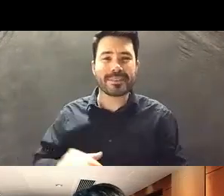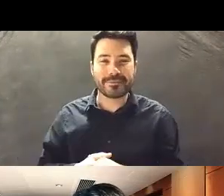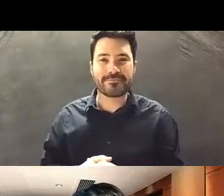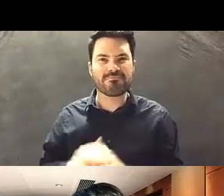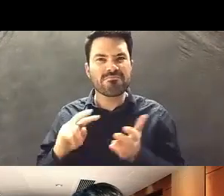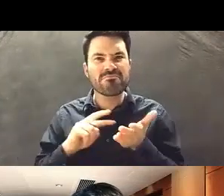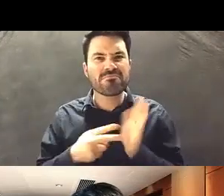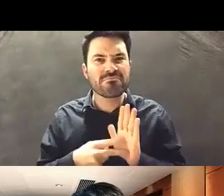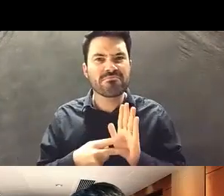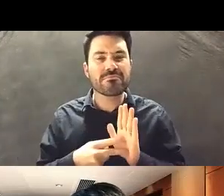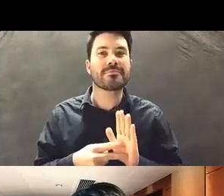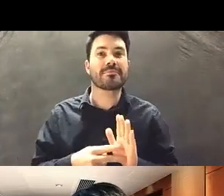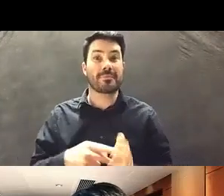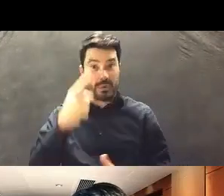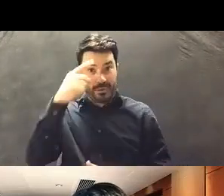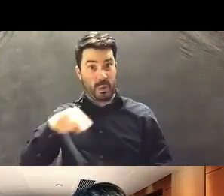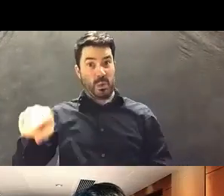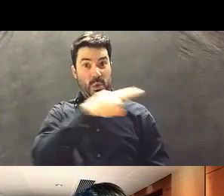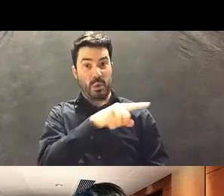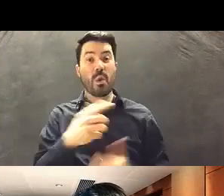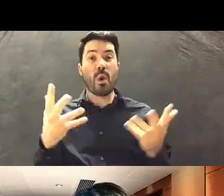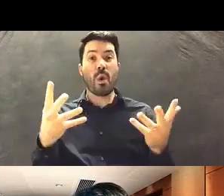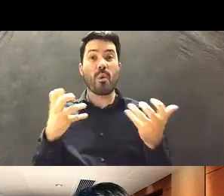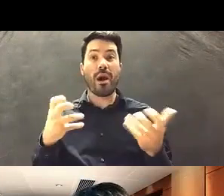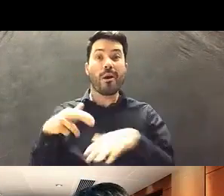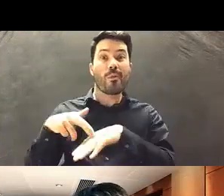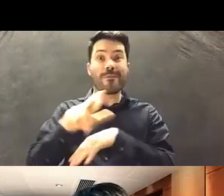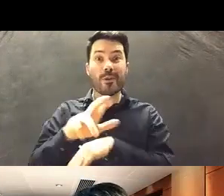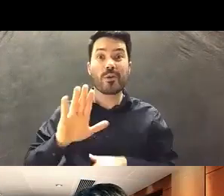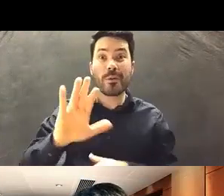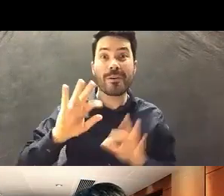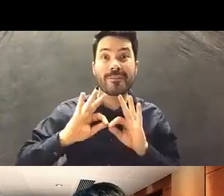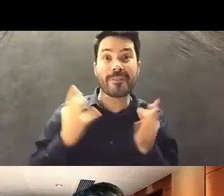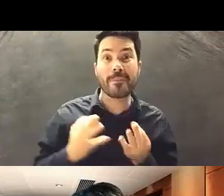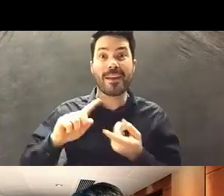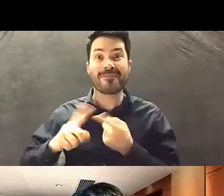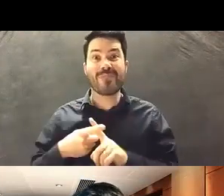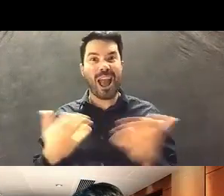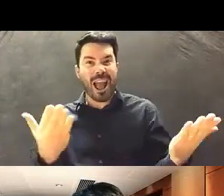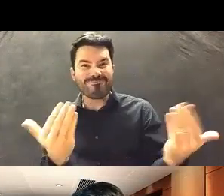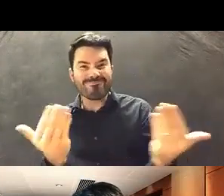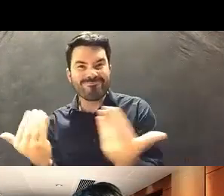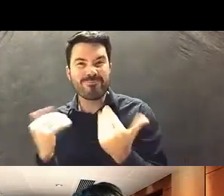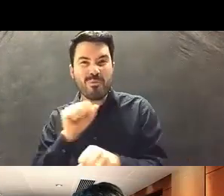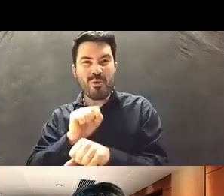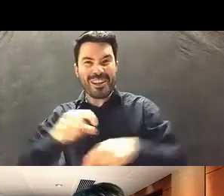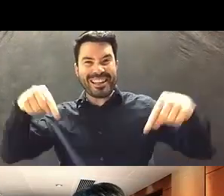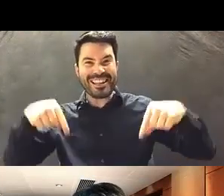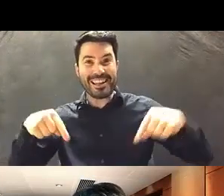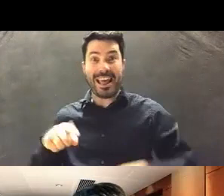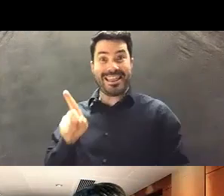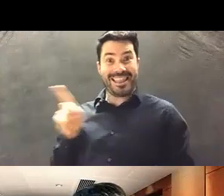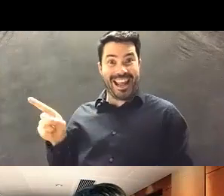mean? It means for those of you who want to refer your family and friends to work here, you can use this as a